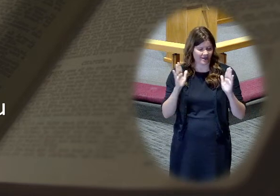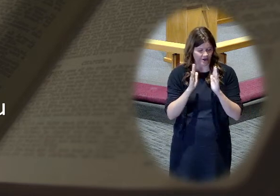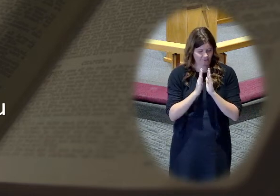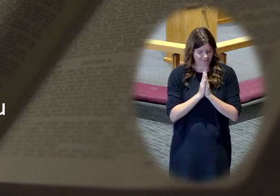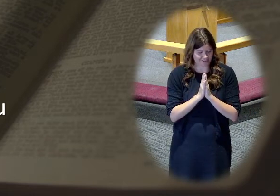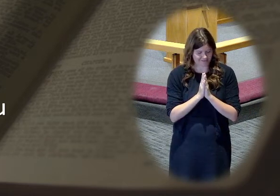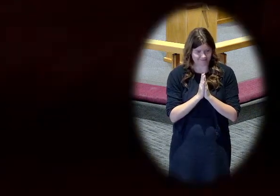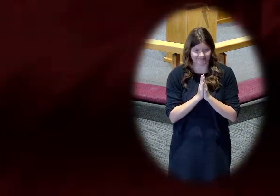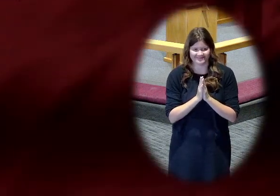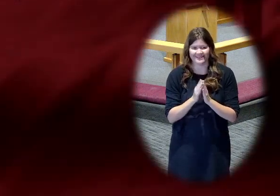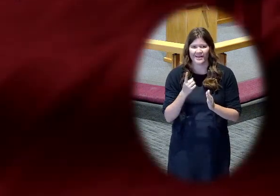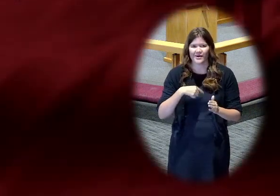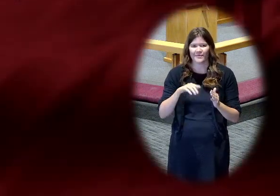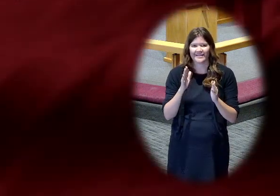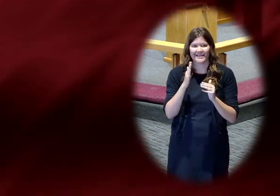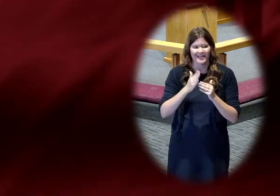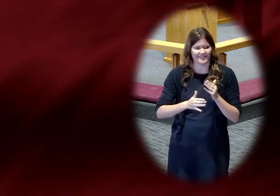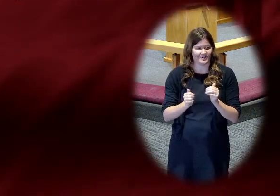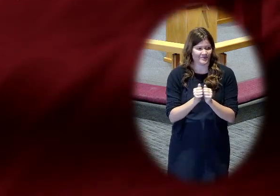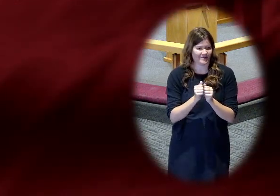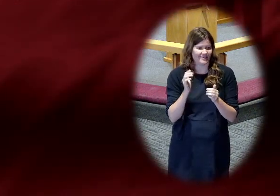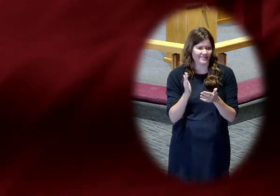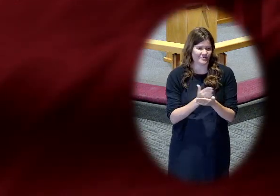Amen. We close our worship in song.